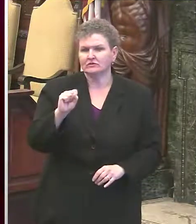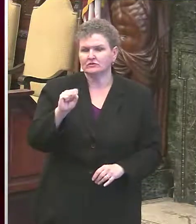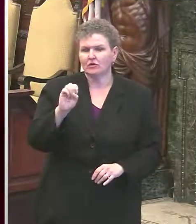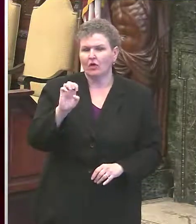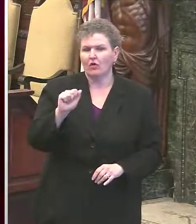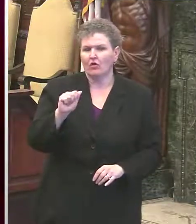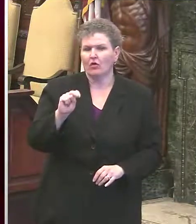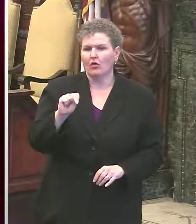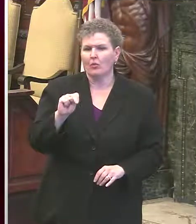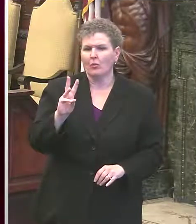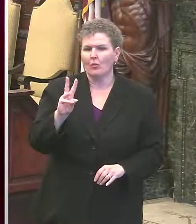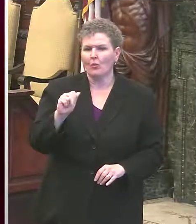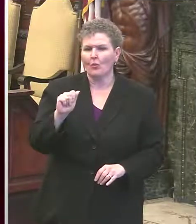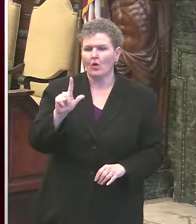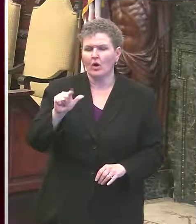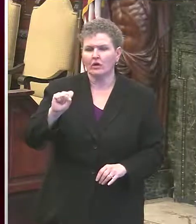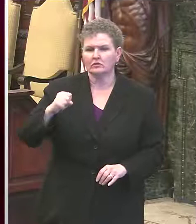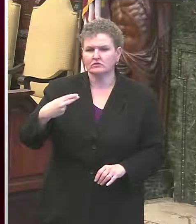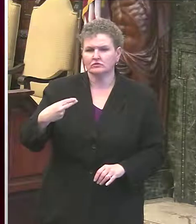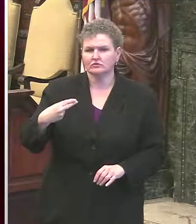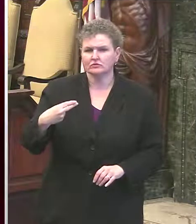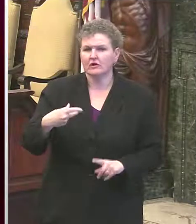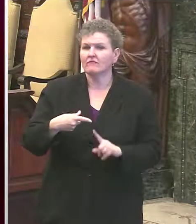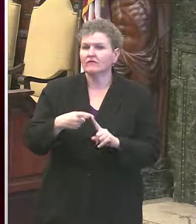Inquirer. Sean, you can unmute.